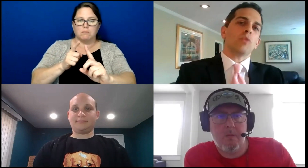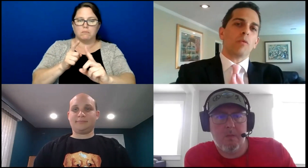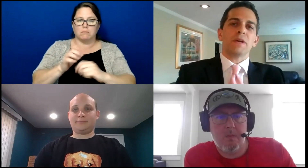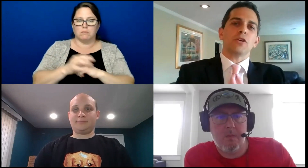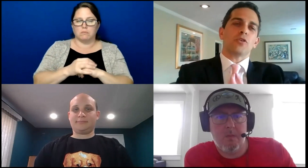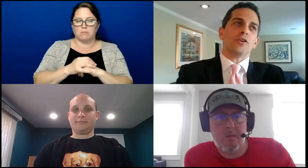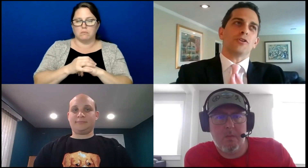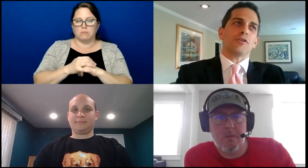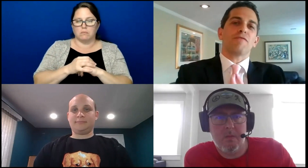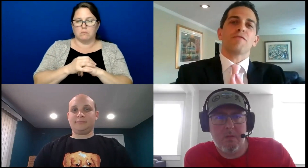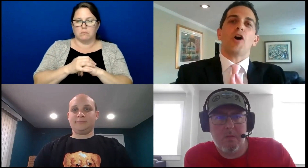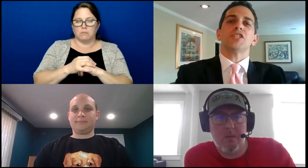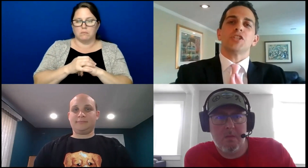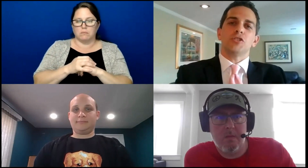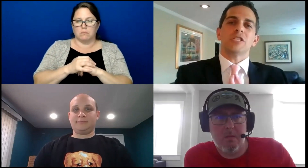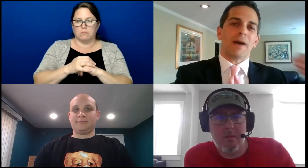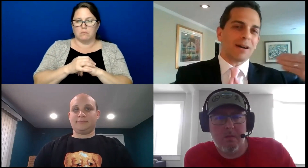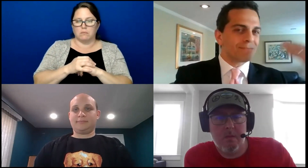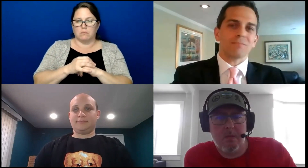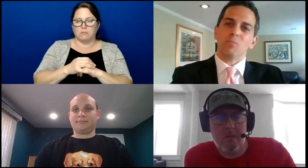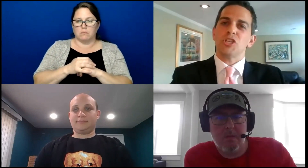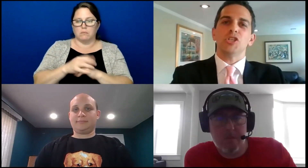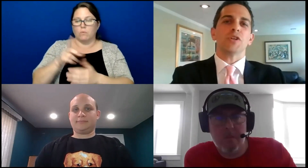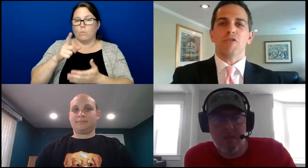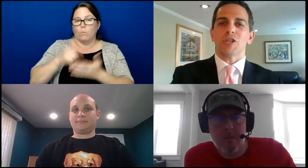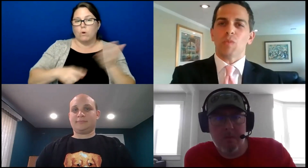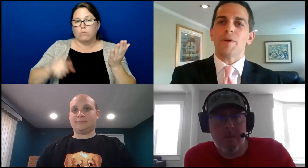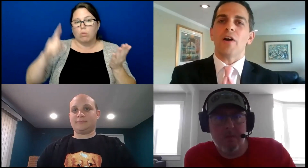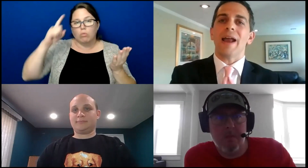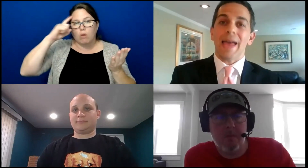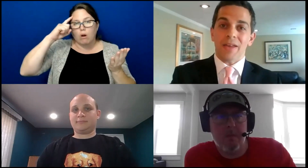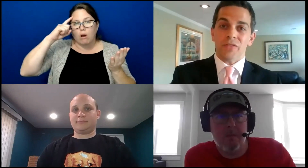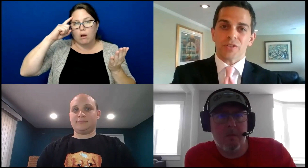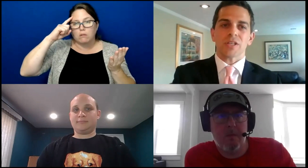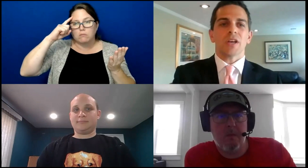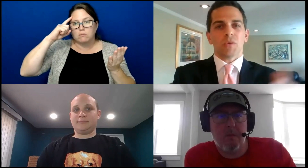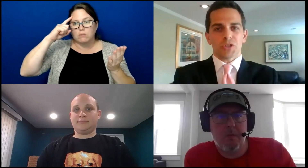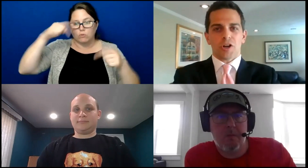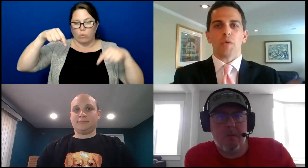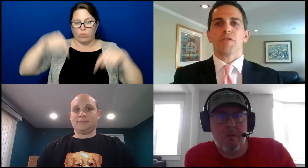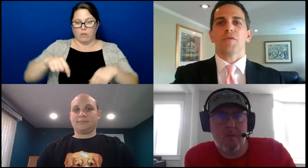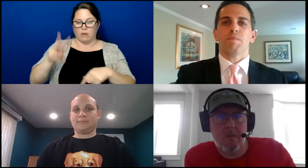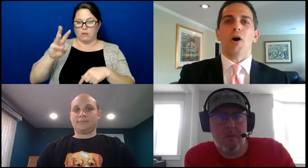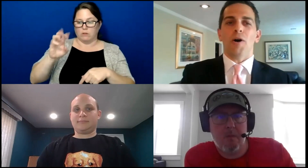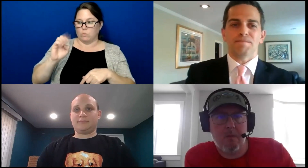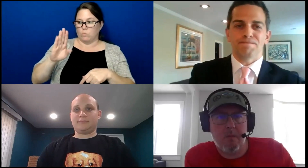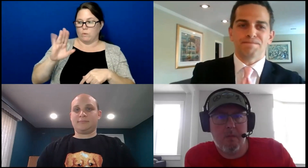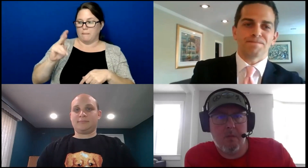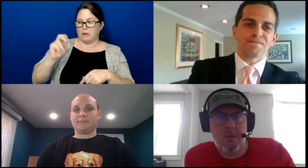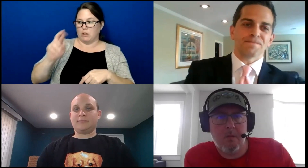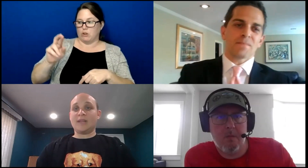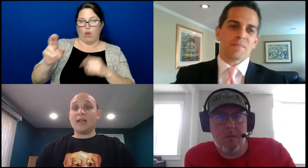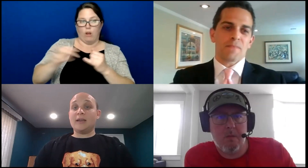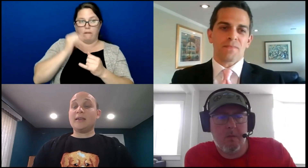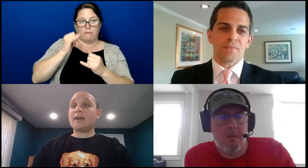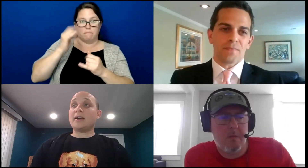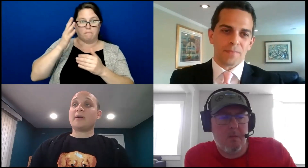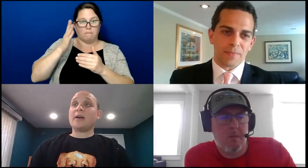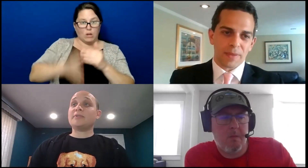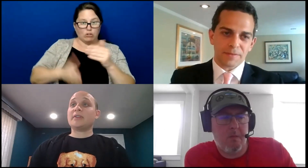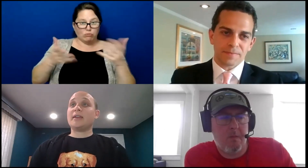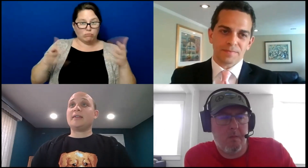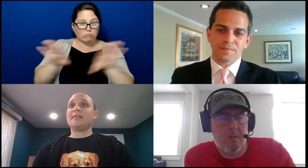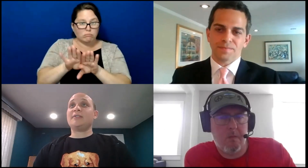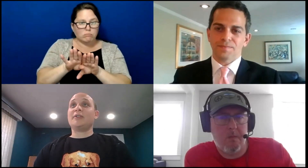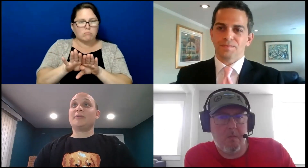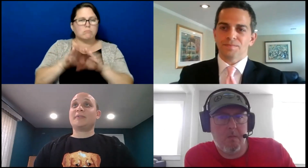What would be your thoughts to students about what to do as soon as this webinar ends? We'll start with Paul. Yeah,